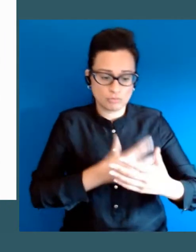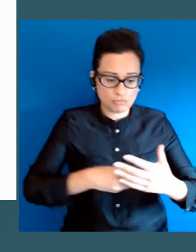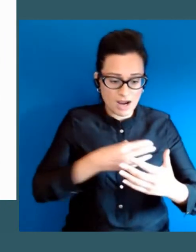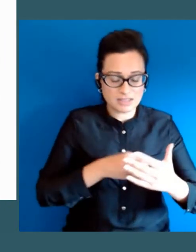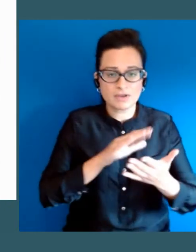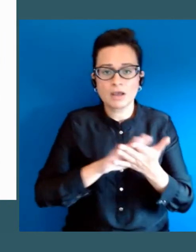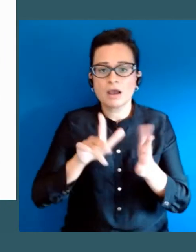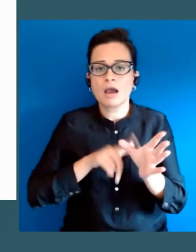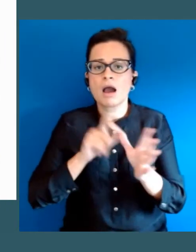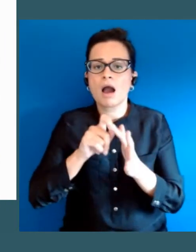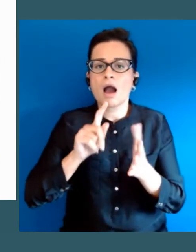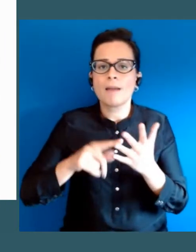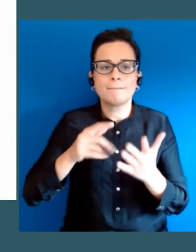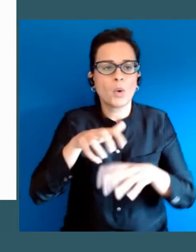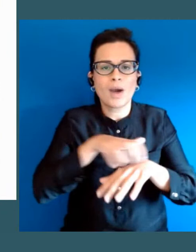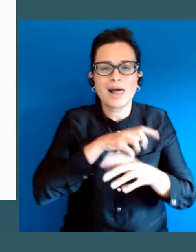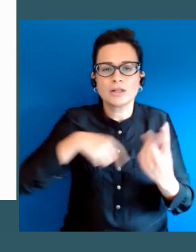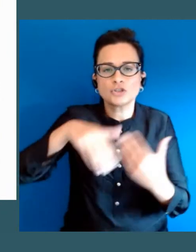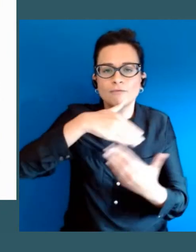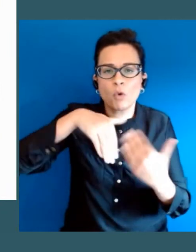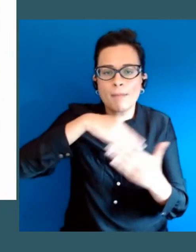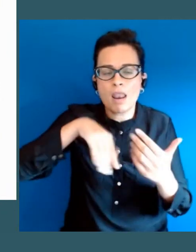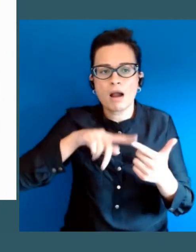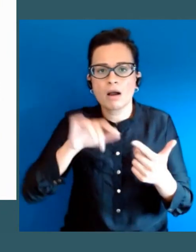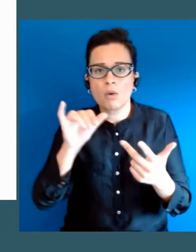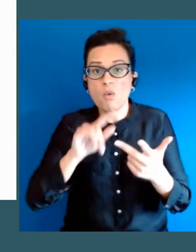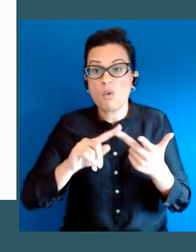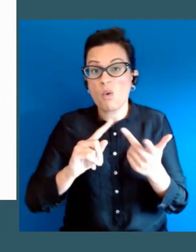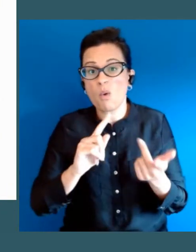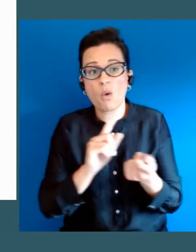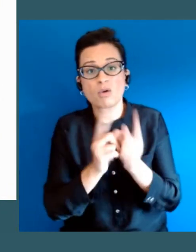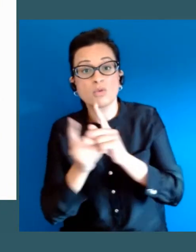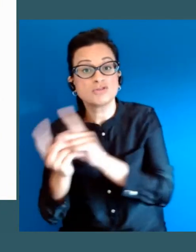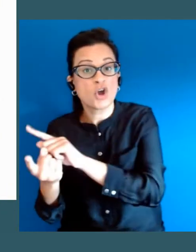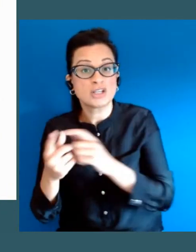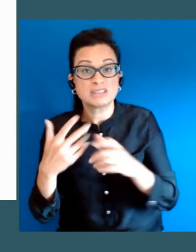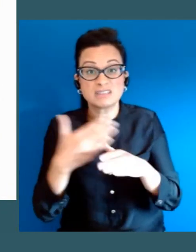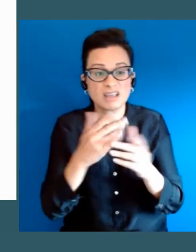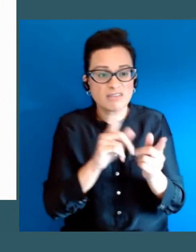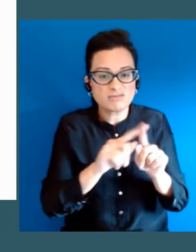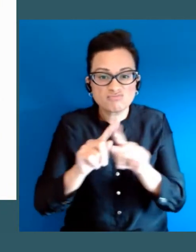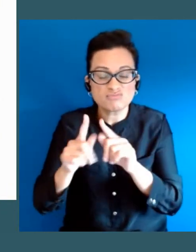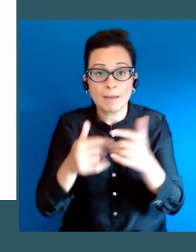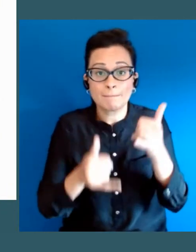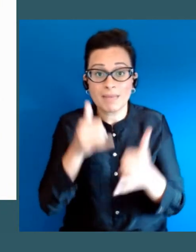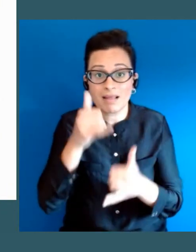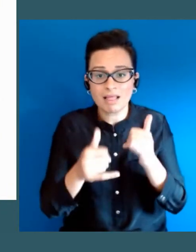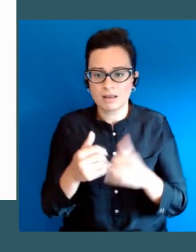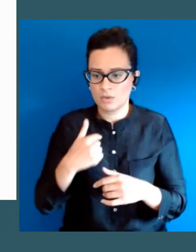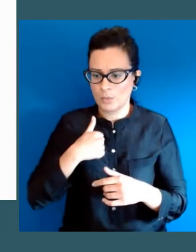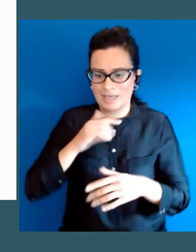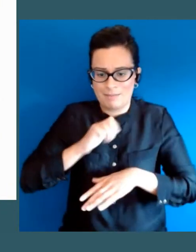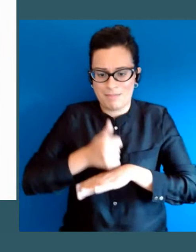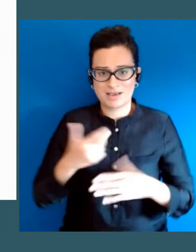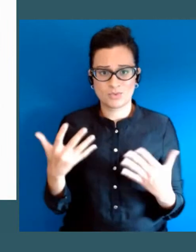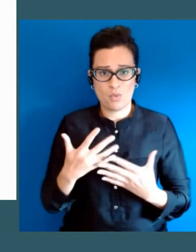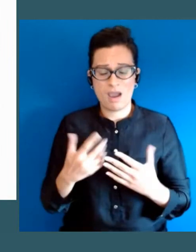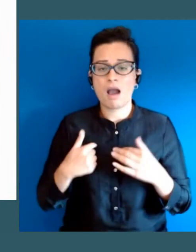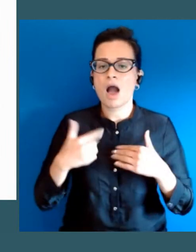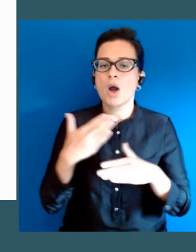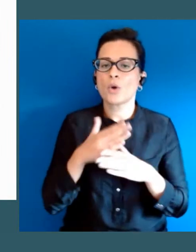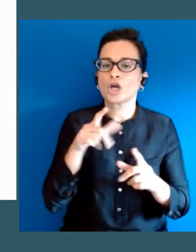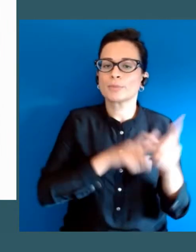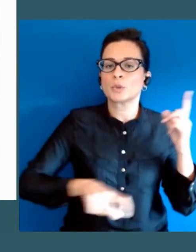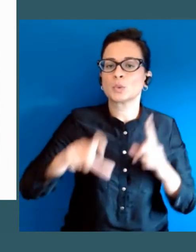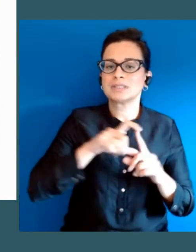formulas, and alternative milks. Dietitians are based in a variety of settings. So I work mainly in the community, in primary